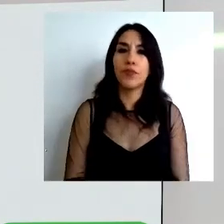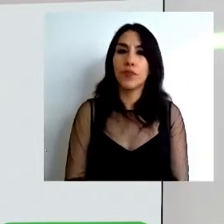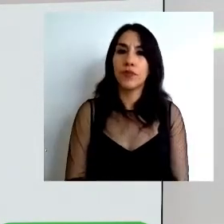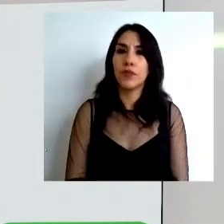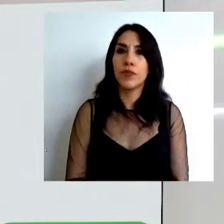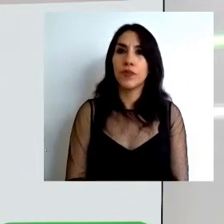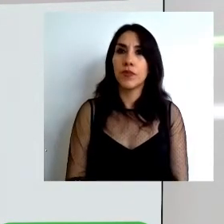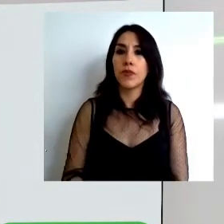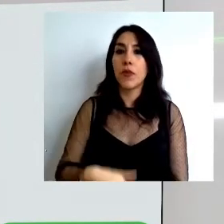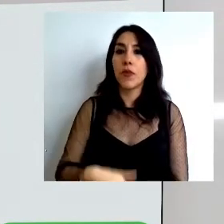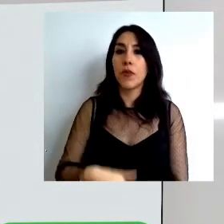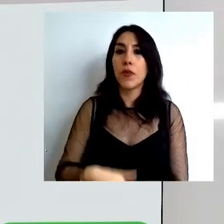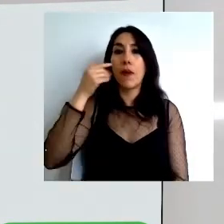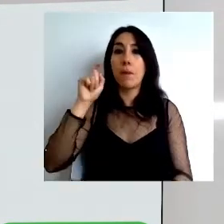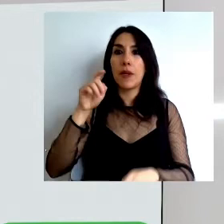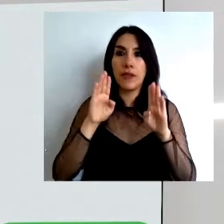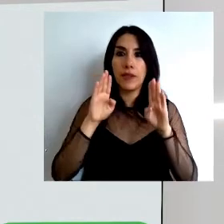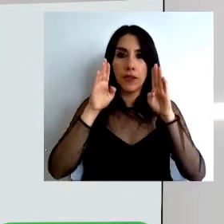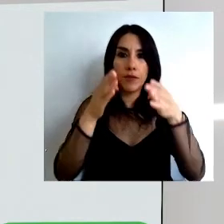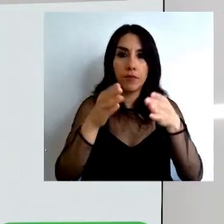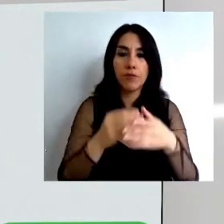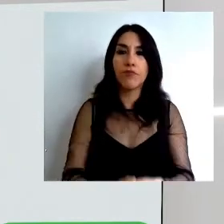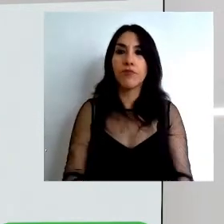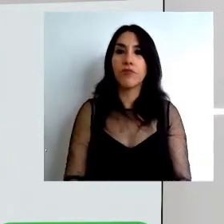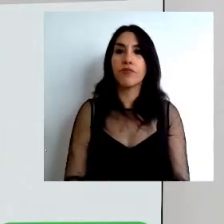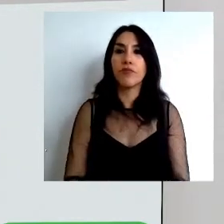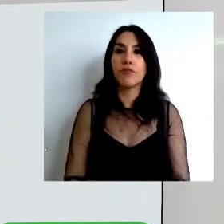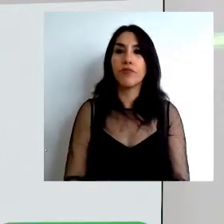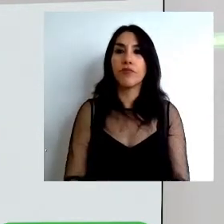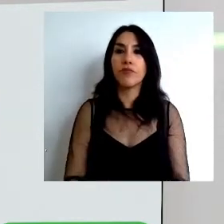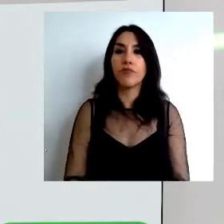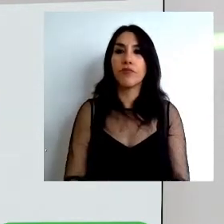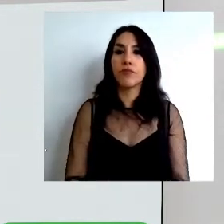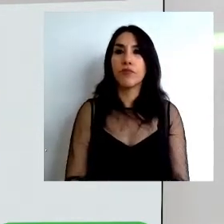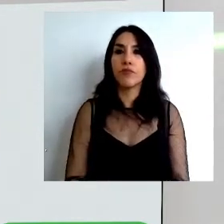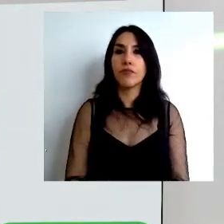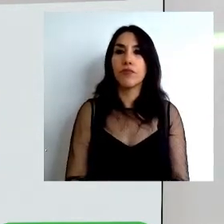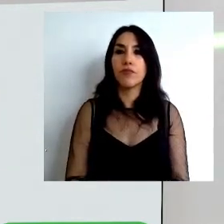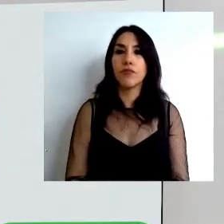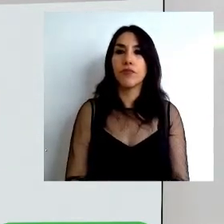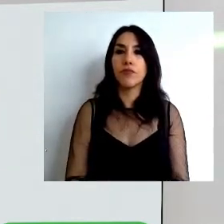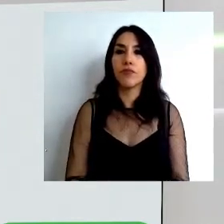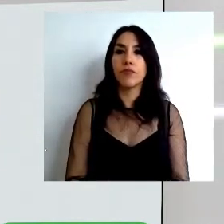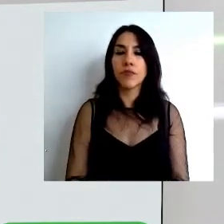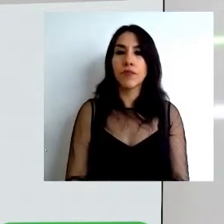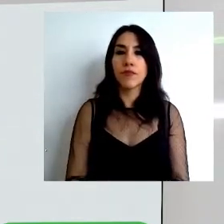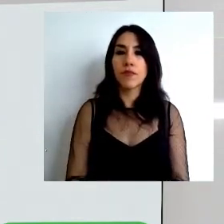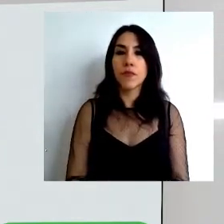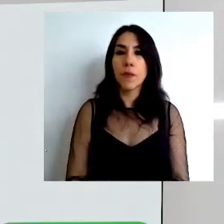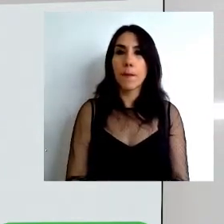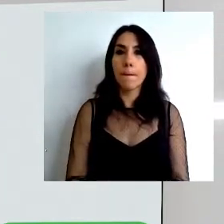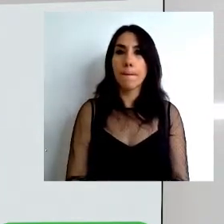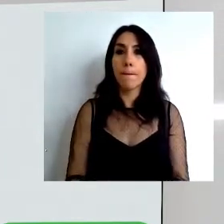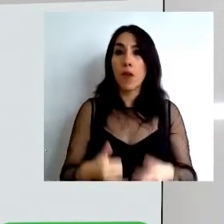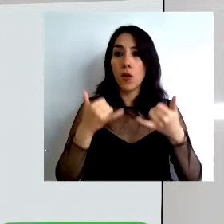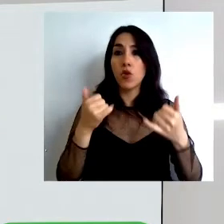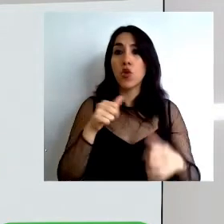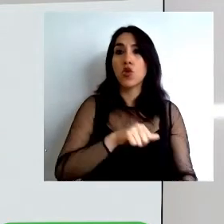My next example is also a very known one, Aravind Eye Care System, a very effective and